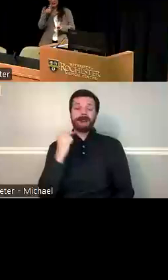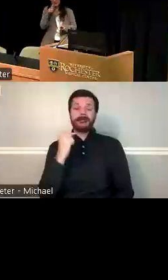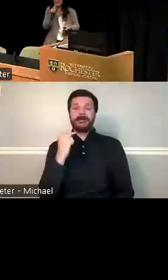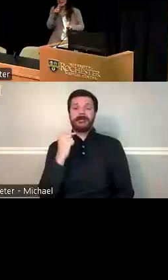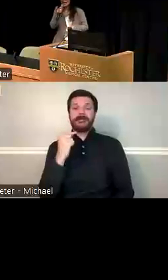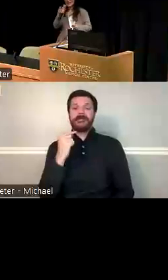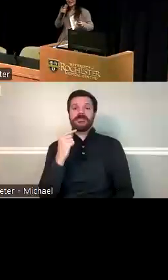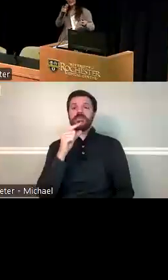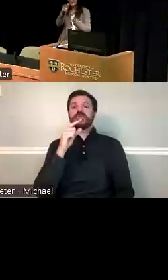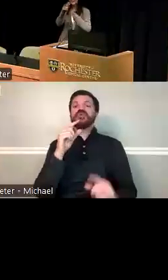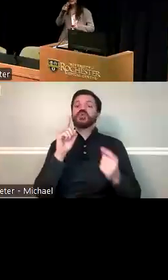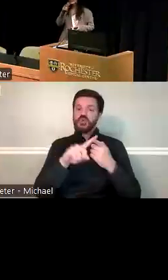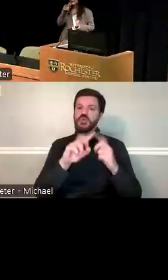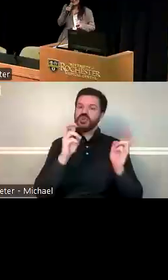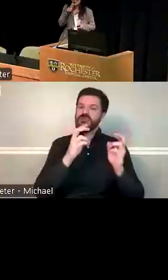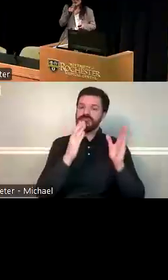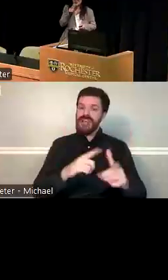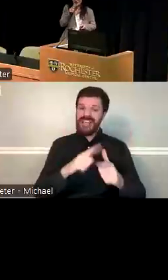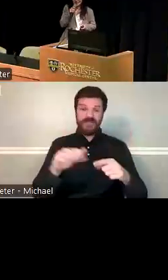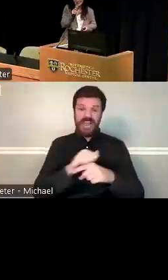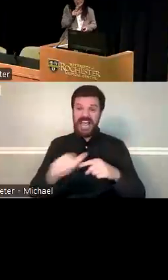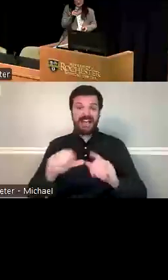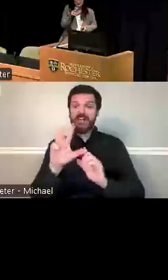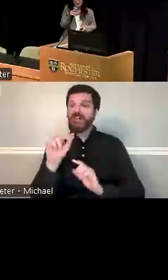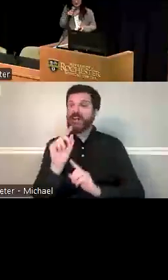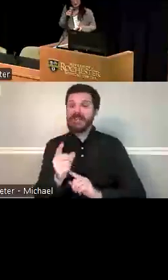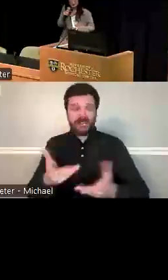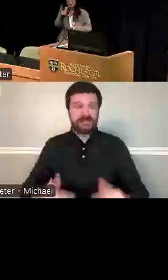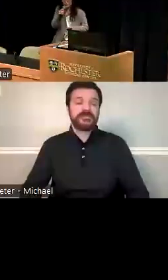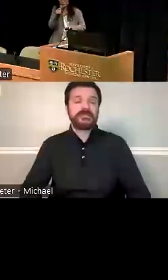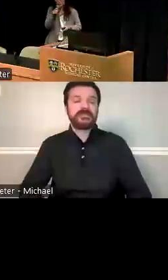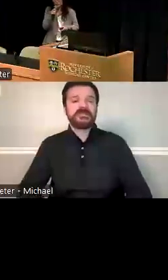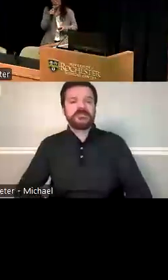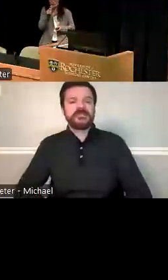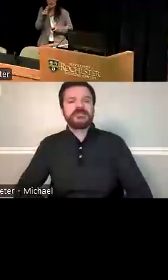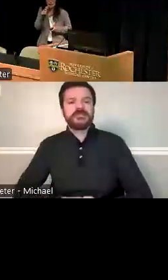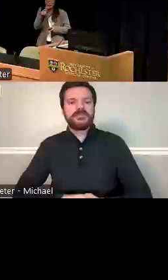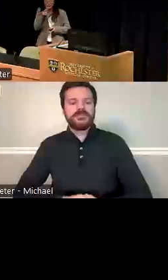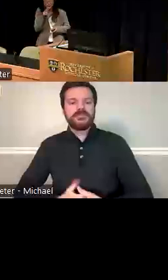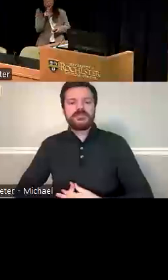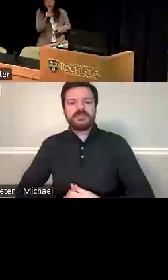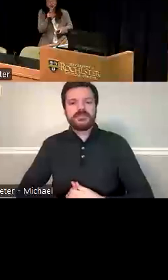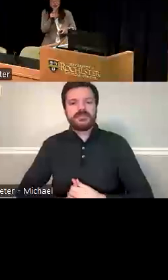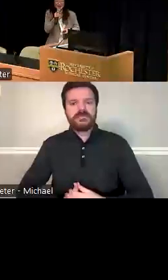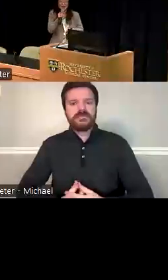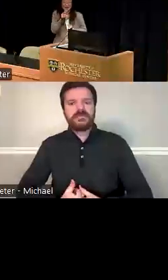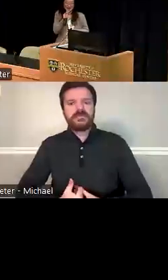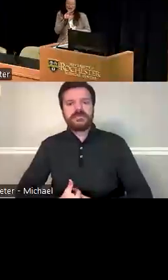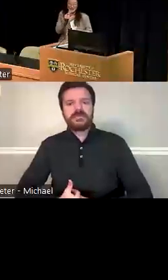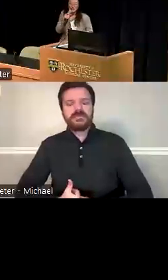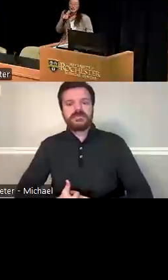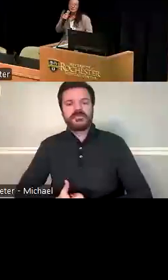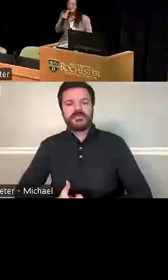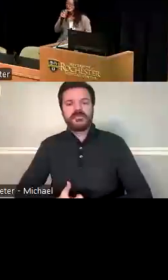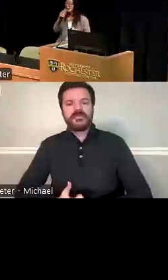of Eric, and then let them practice for 30 minutes. So pre and post chaplain's care training, as I